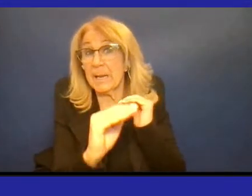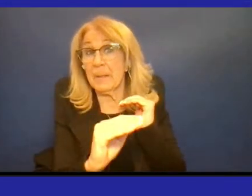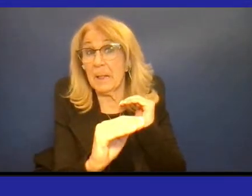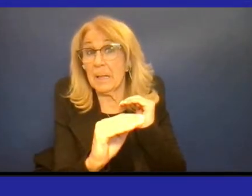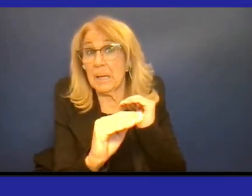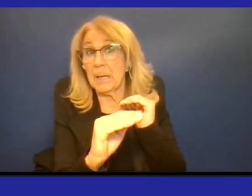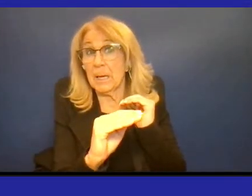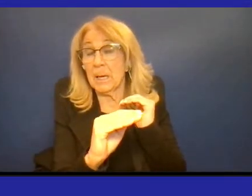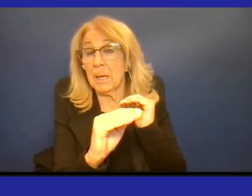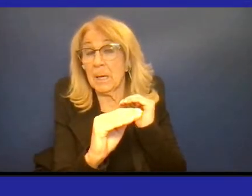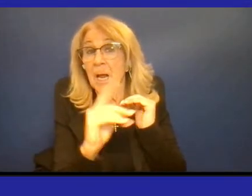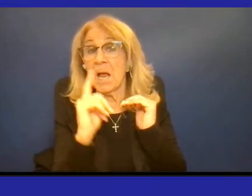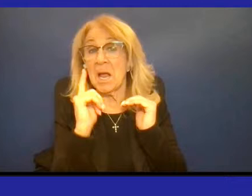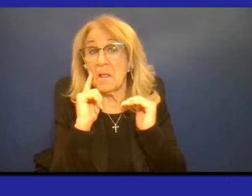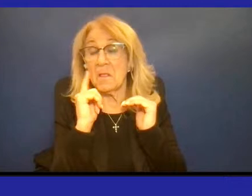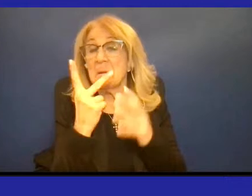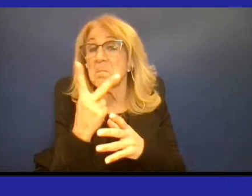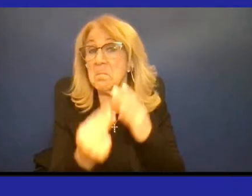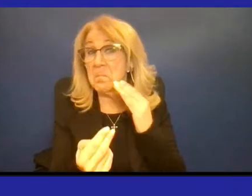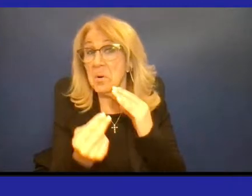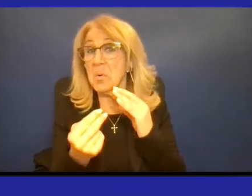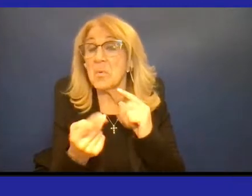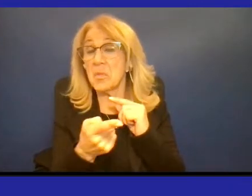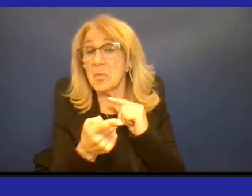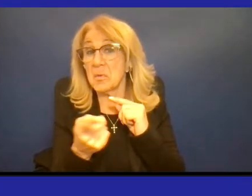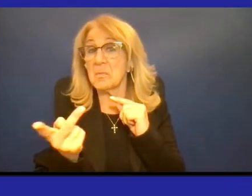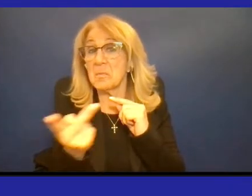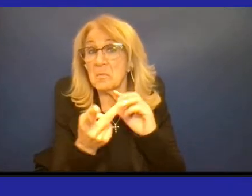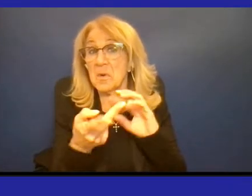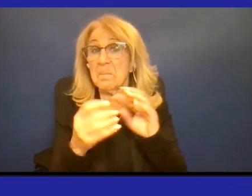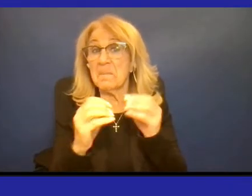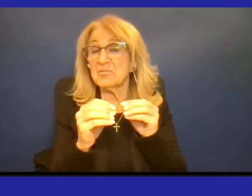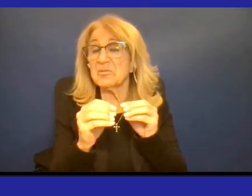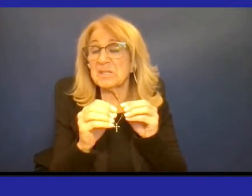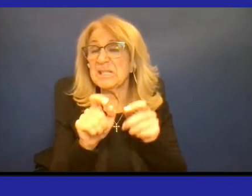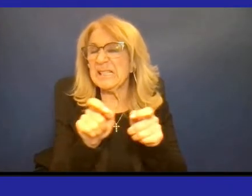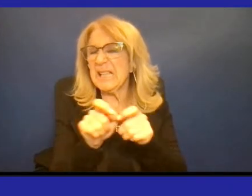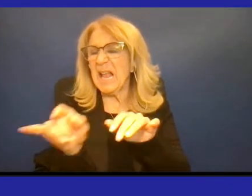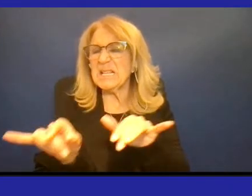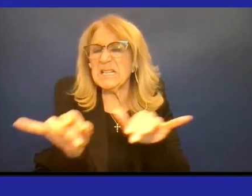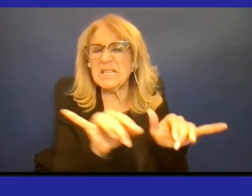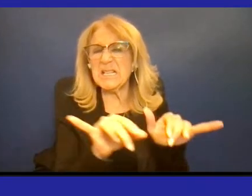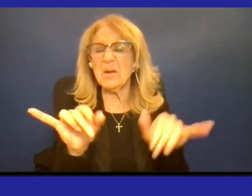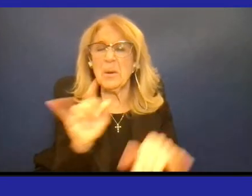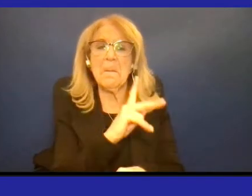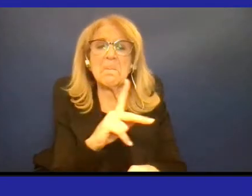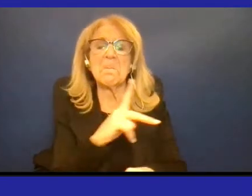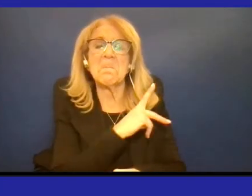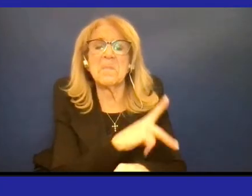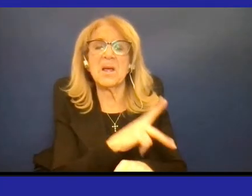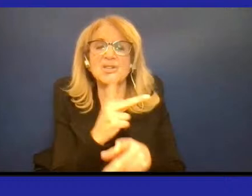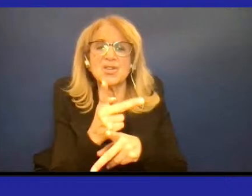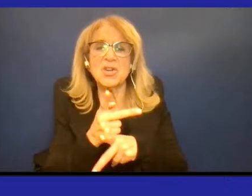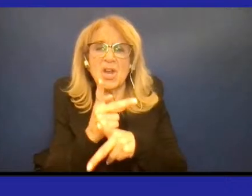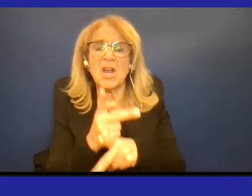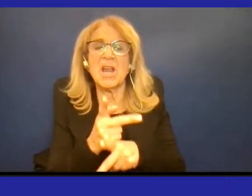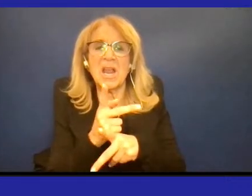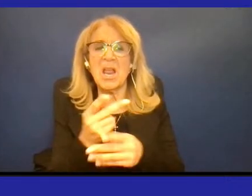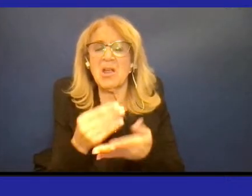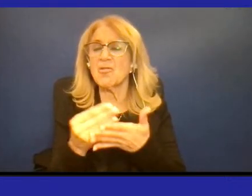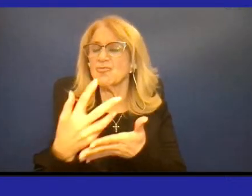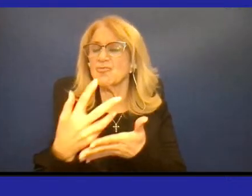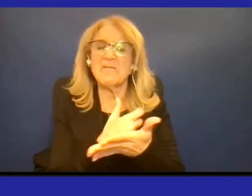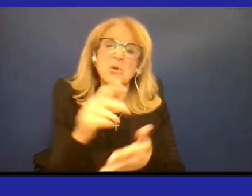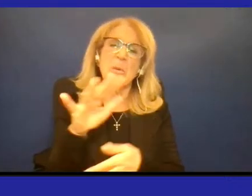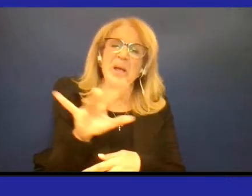So I think both of these metrics stayed exactly the same. So our patient care revenue of expenses still at about 78%, which